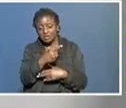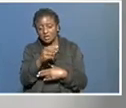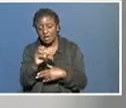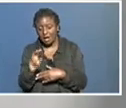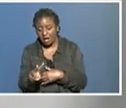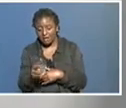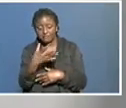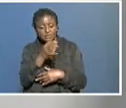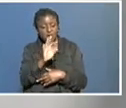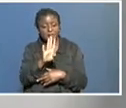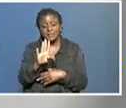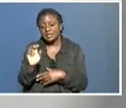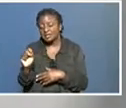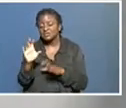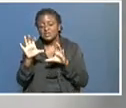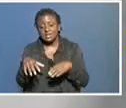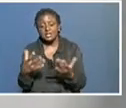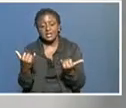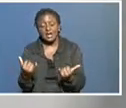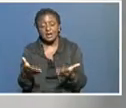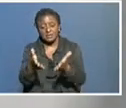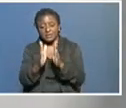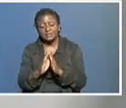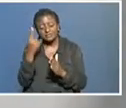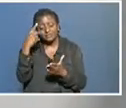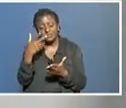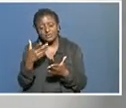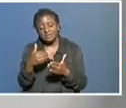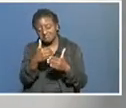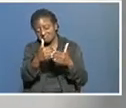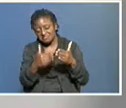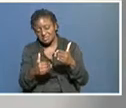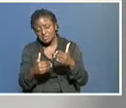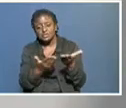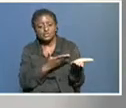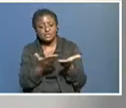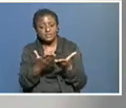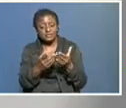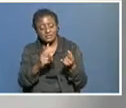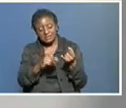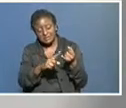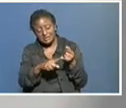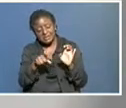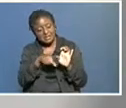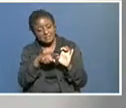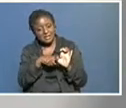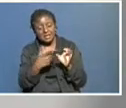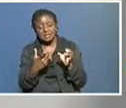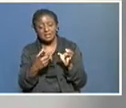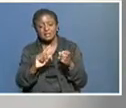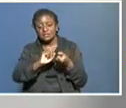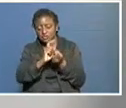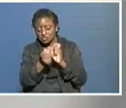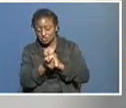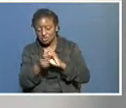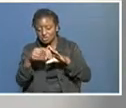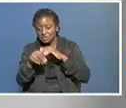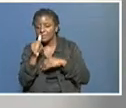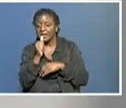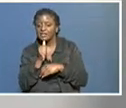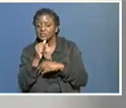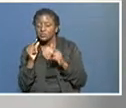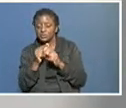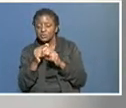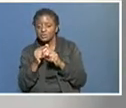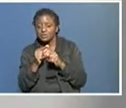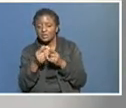ictselfservice.gov.bs, you can now request the following services: request for an email, change in password, request